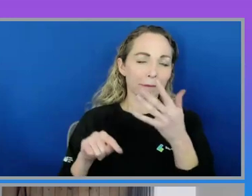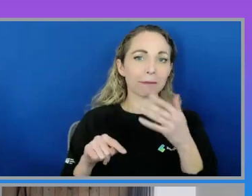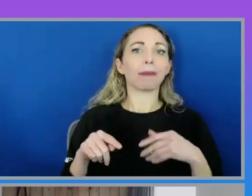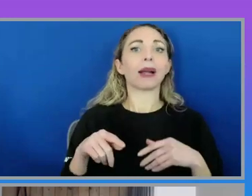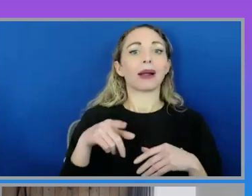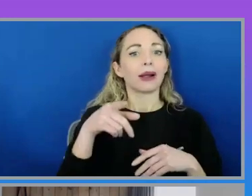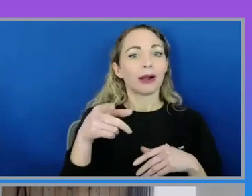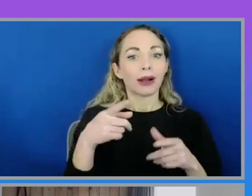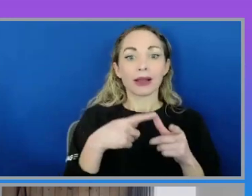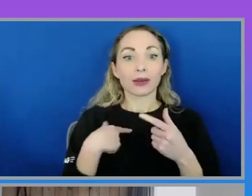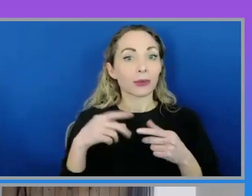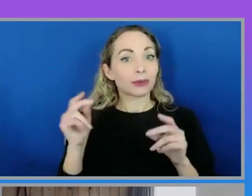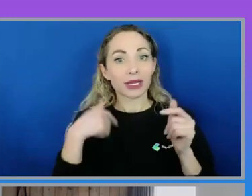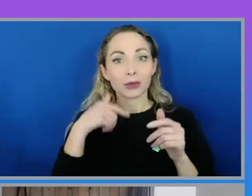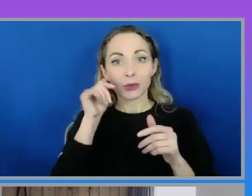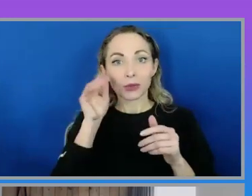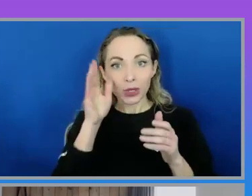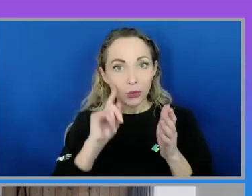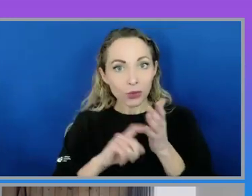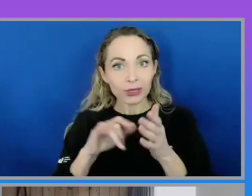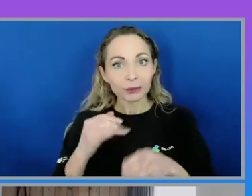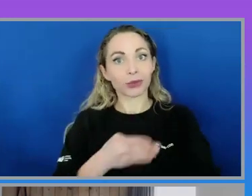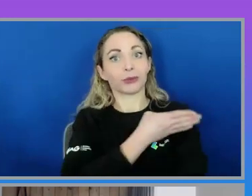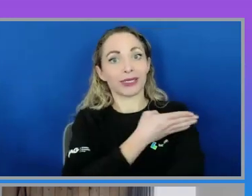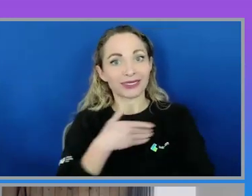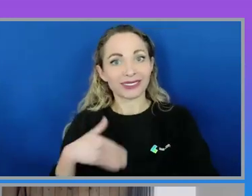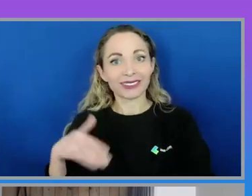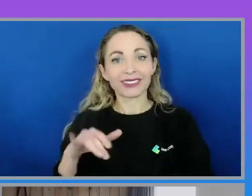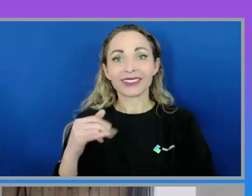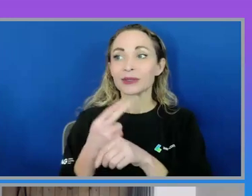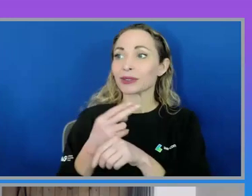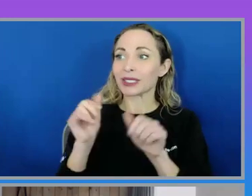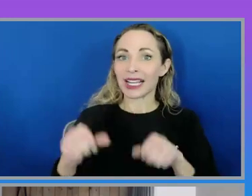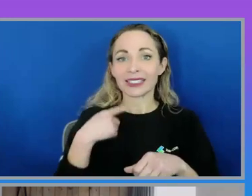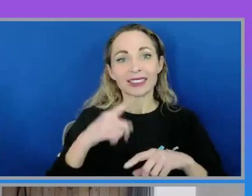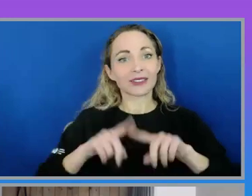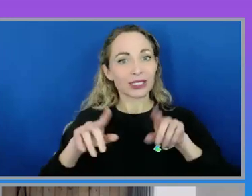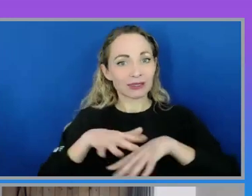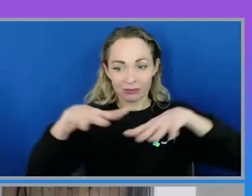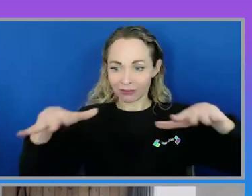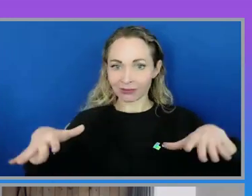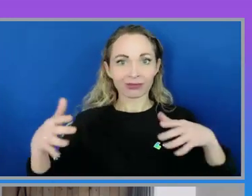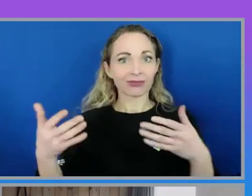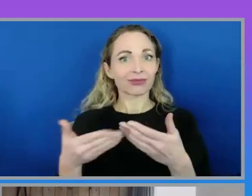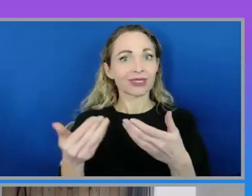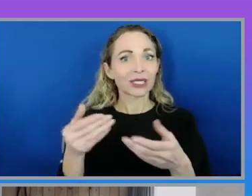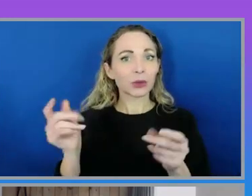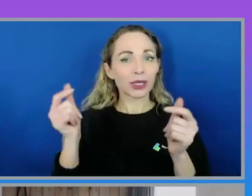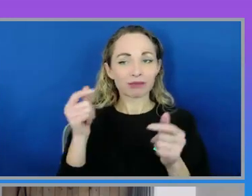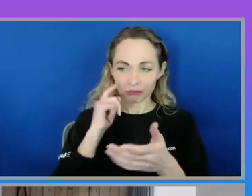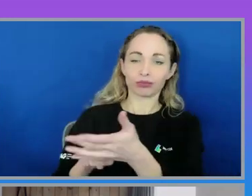We can immediately notice the improvement. The user can now differentiate quickly and easy.